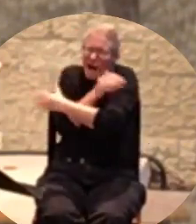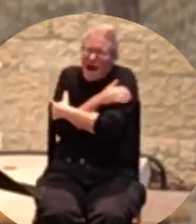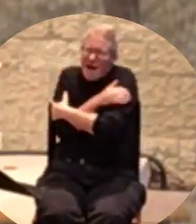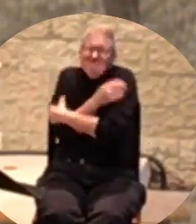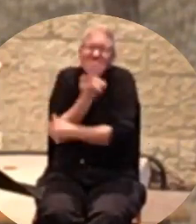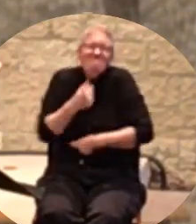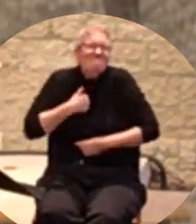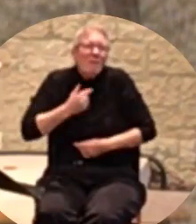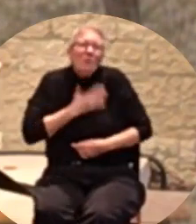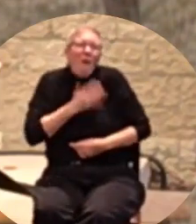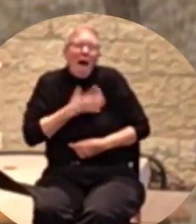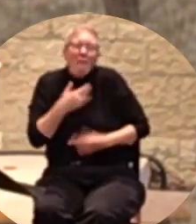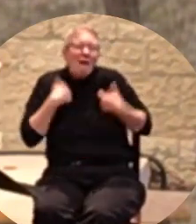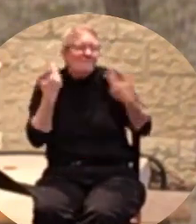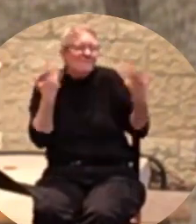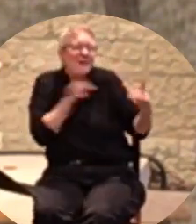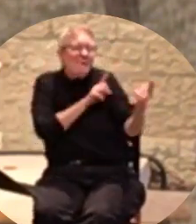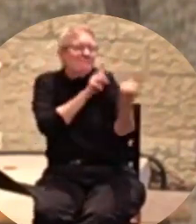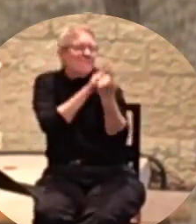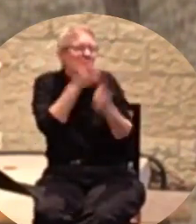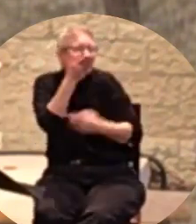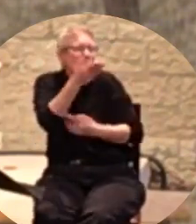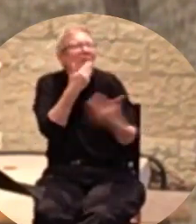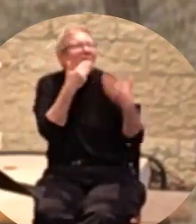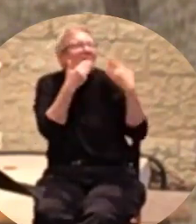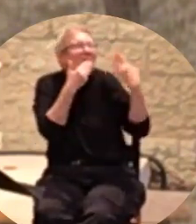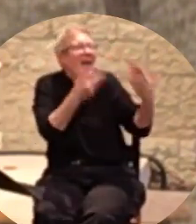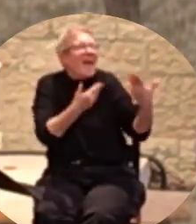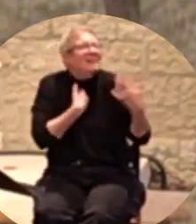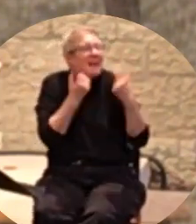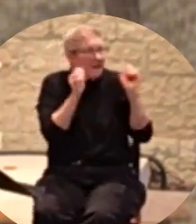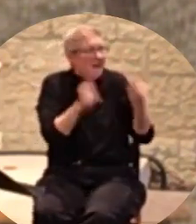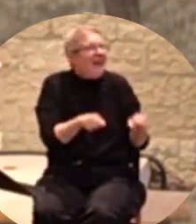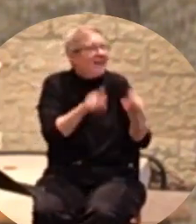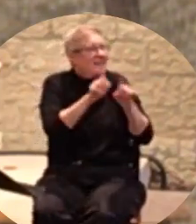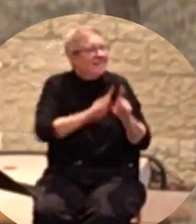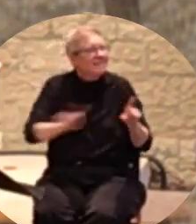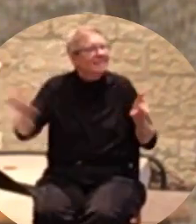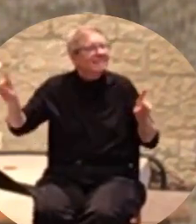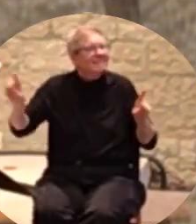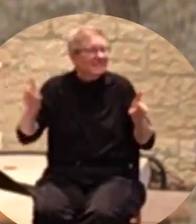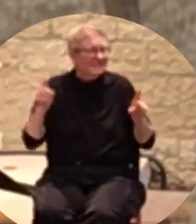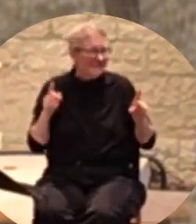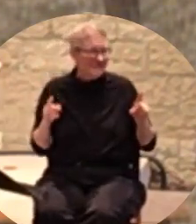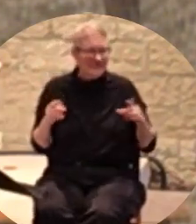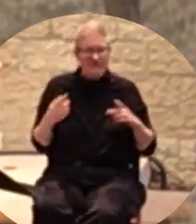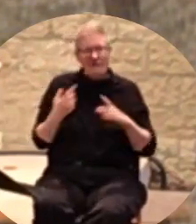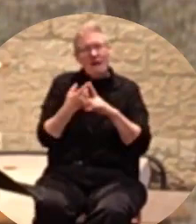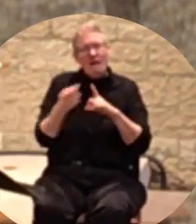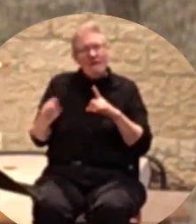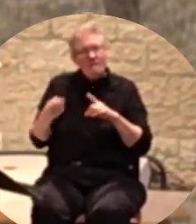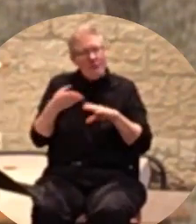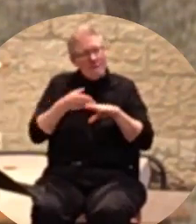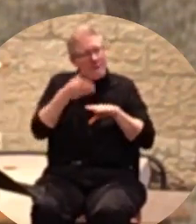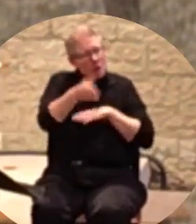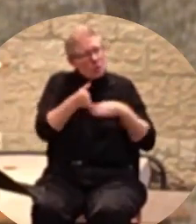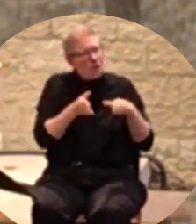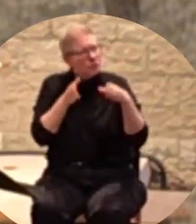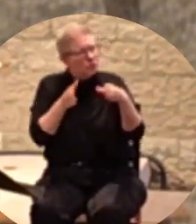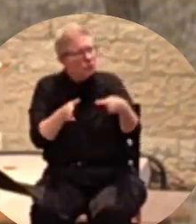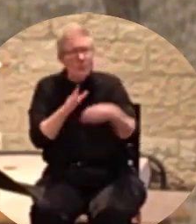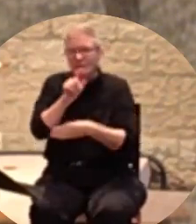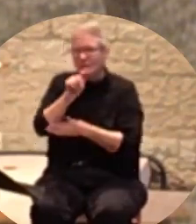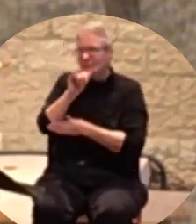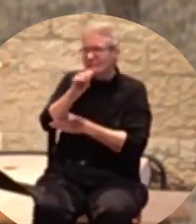so glad I met you. Thanks. I can go now. From across the street, Timmy's mother saw them